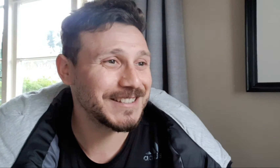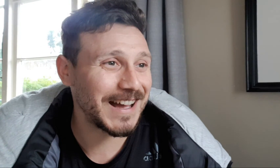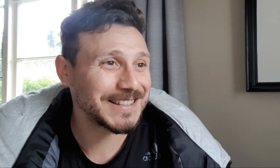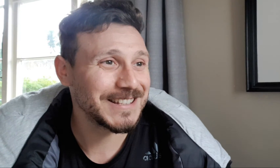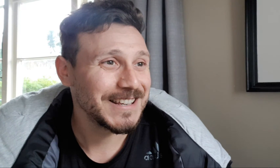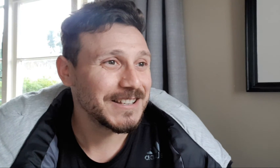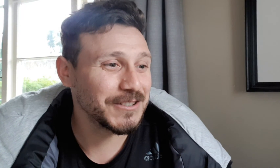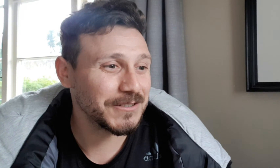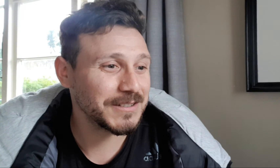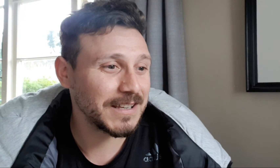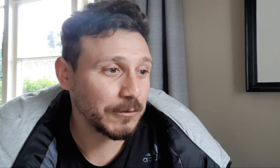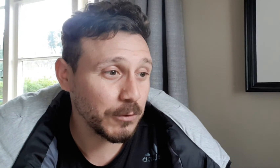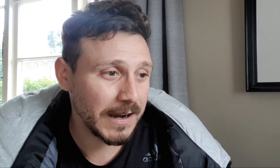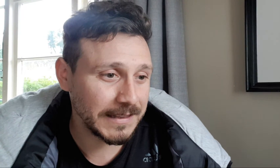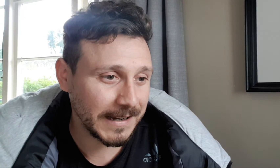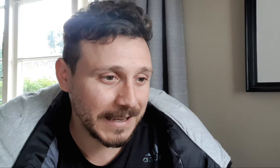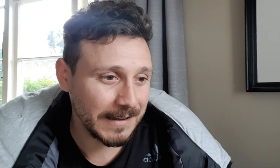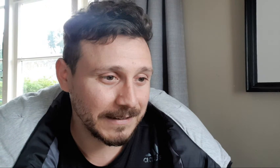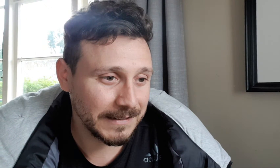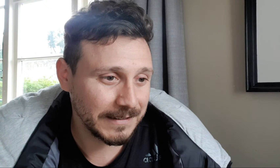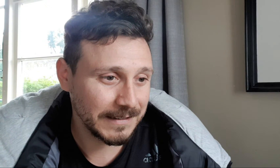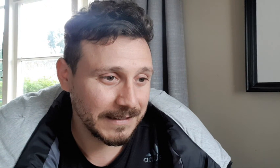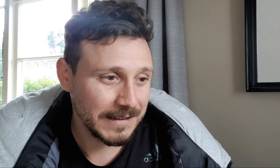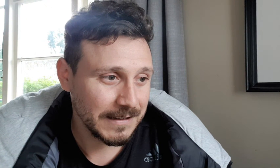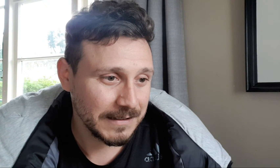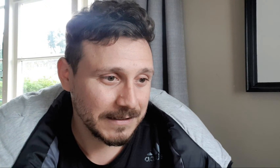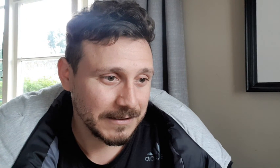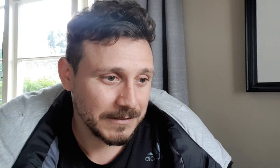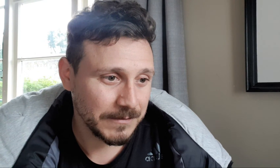¿Dónde estás? Acá está.